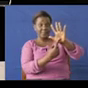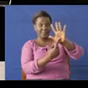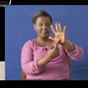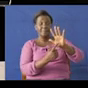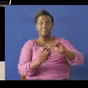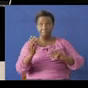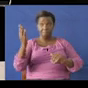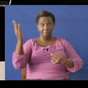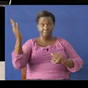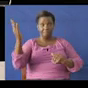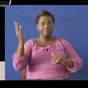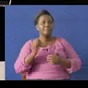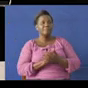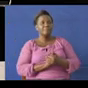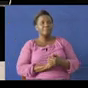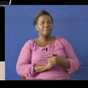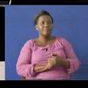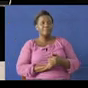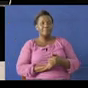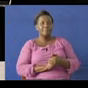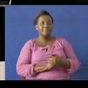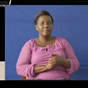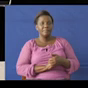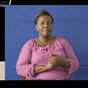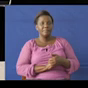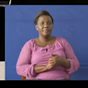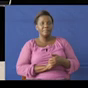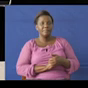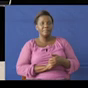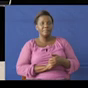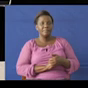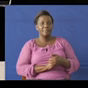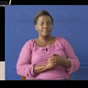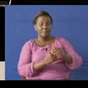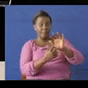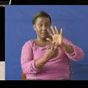Number 6, we have mortality.